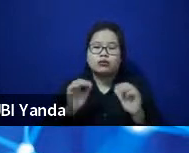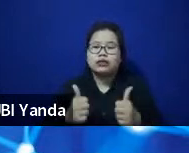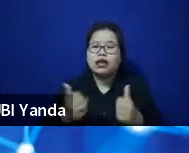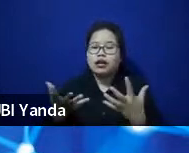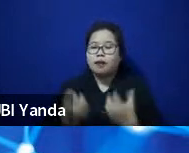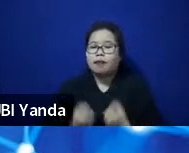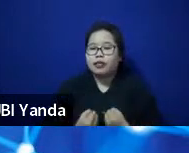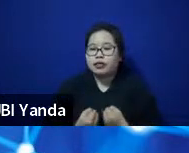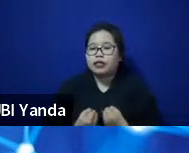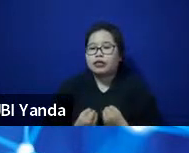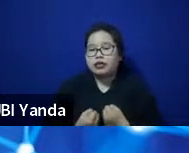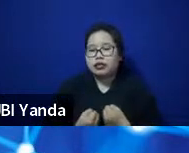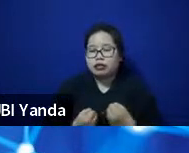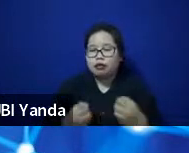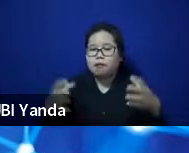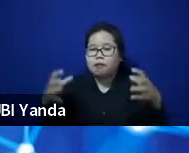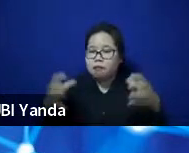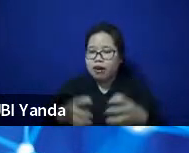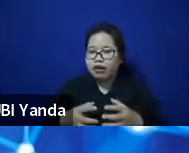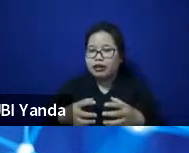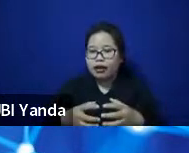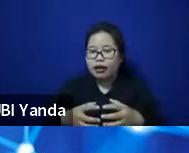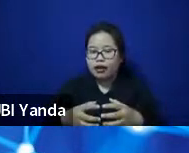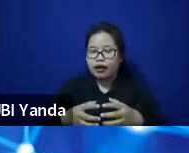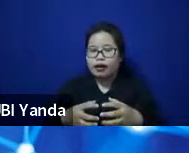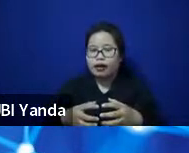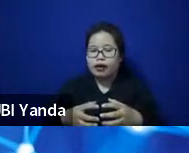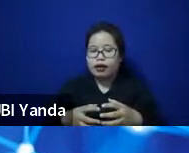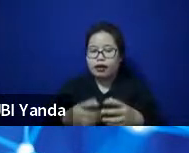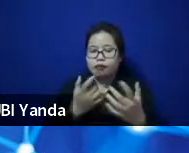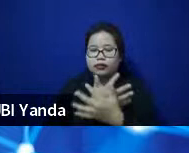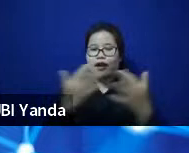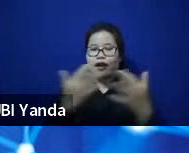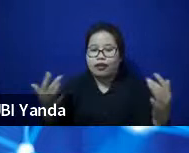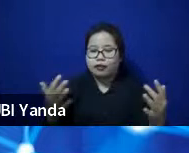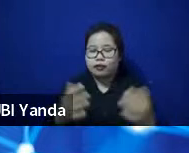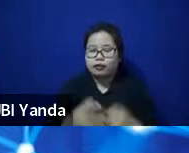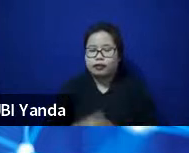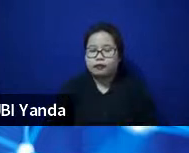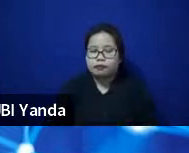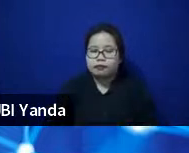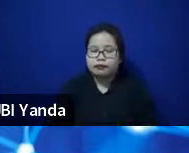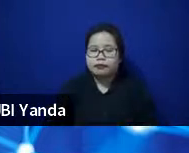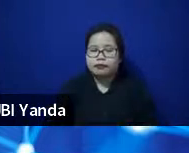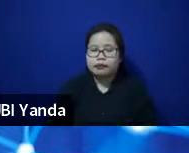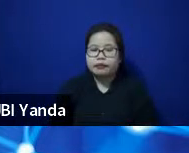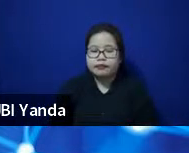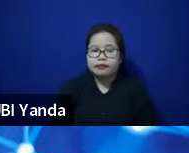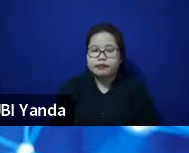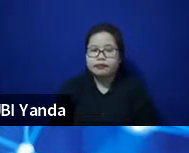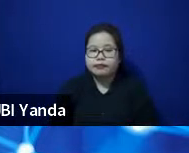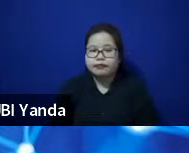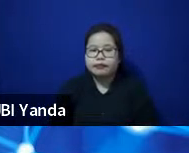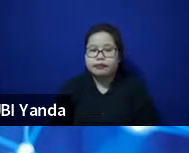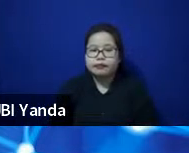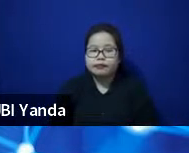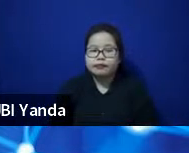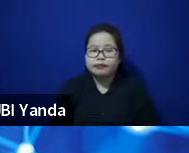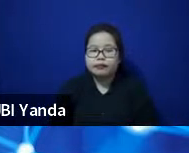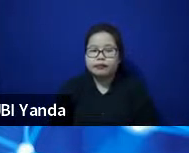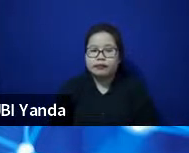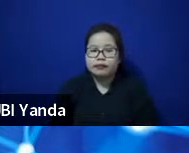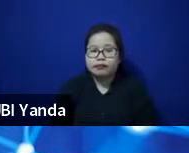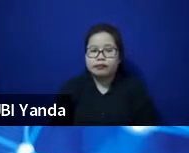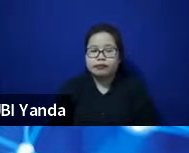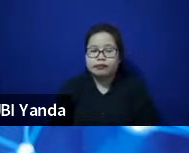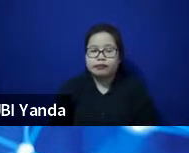and contribute to society. So I know my time's over. I